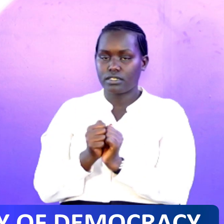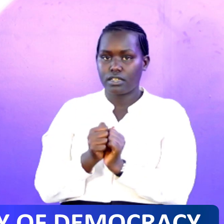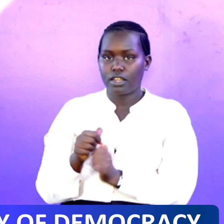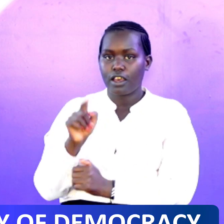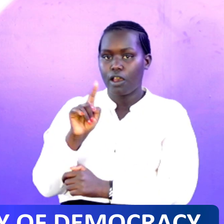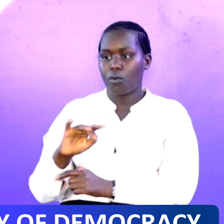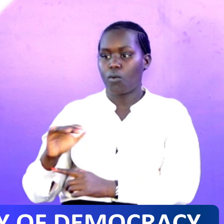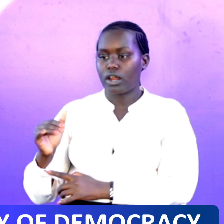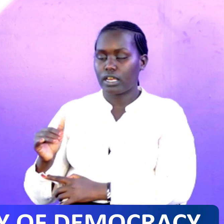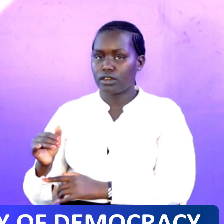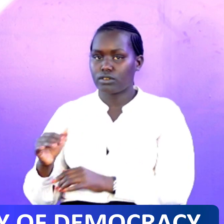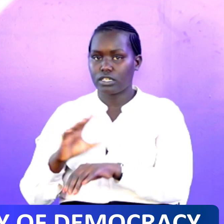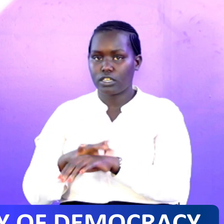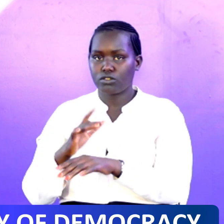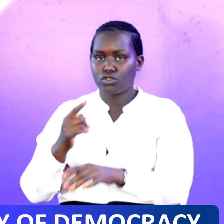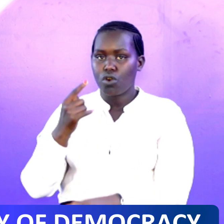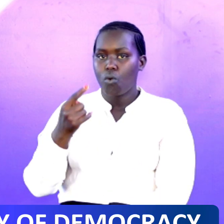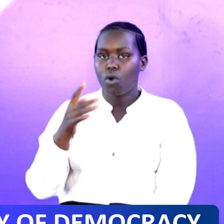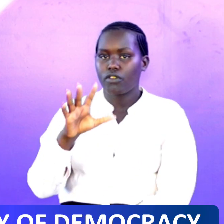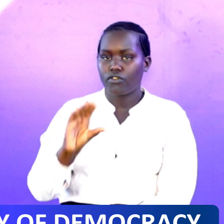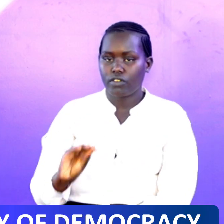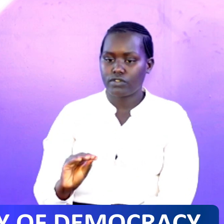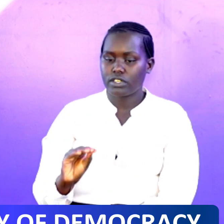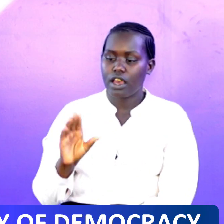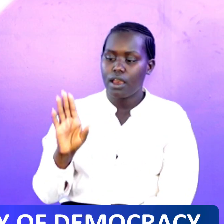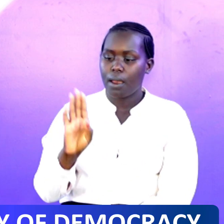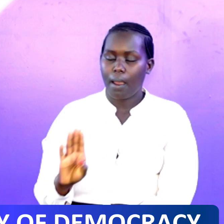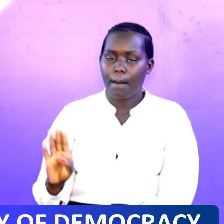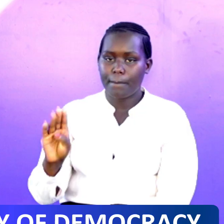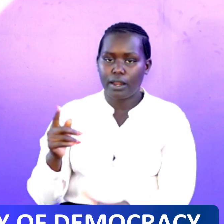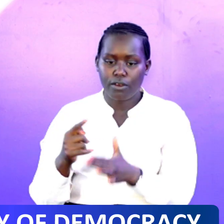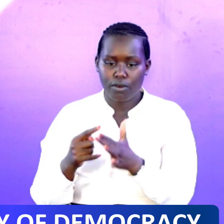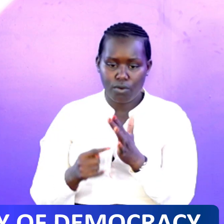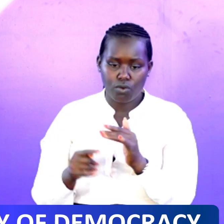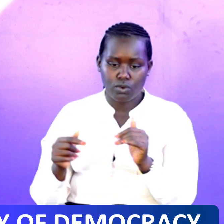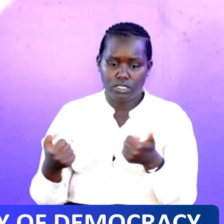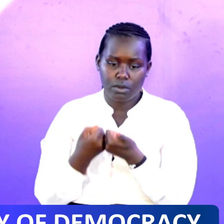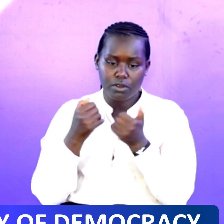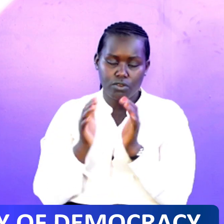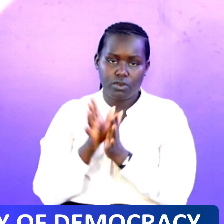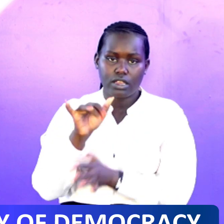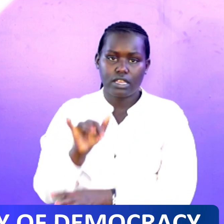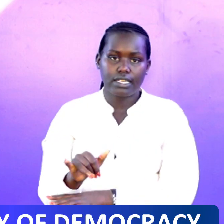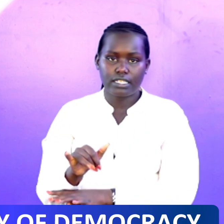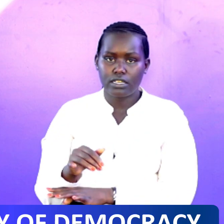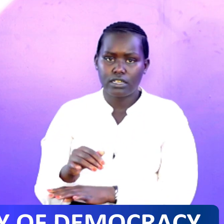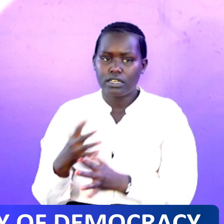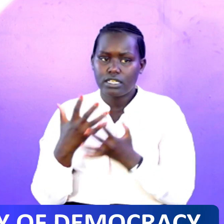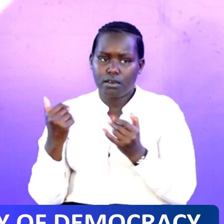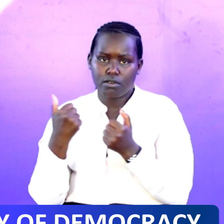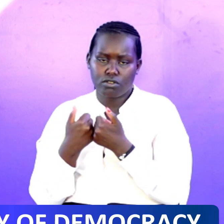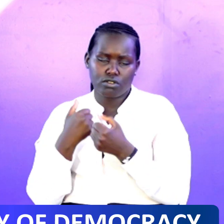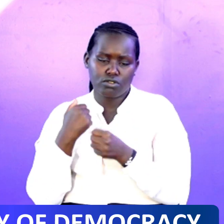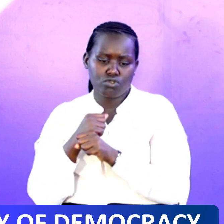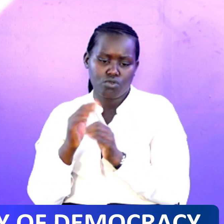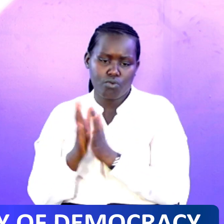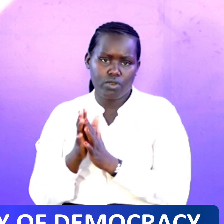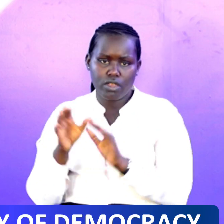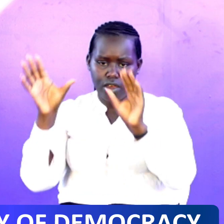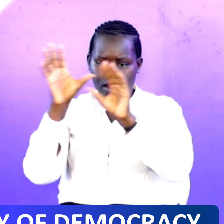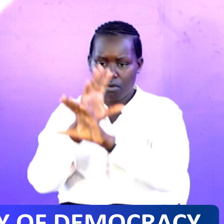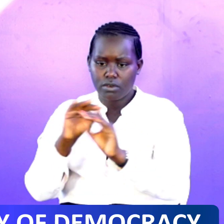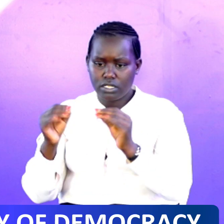has received 150 billion. What have they done with it? Is it to do with the president? They have MPs